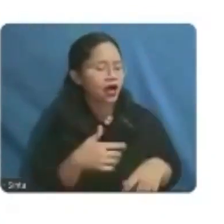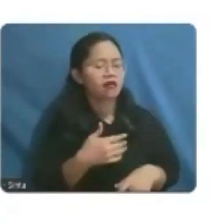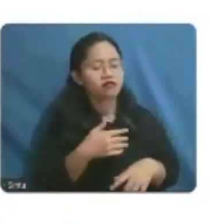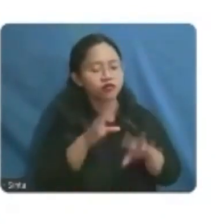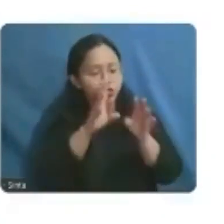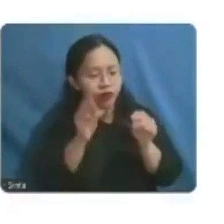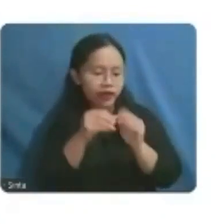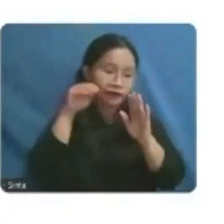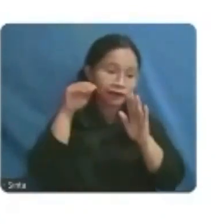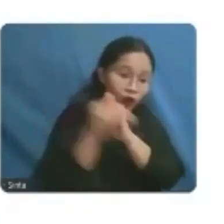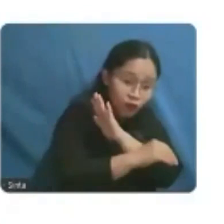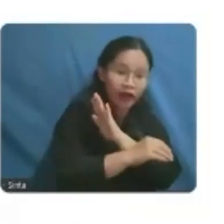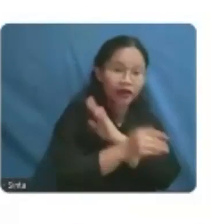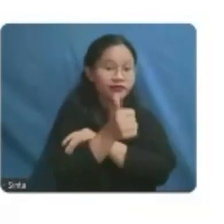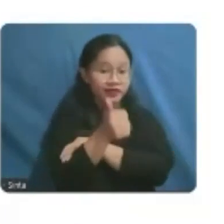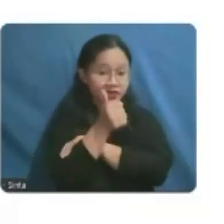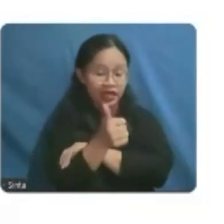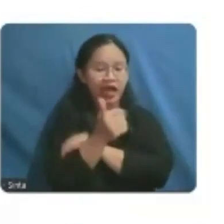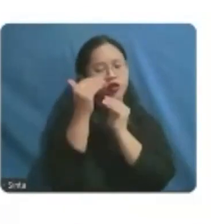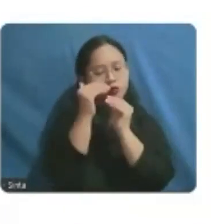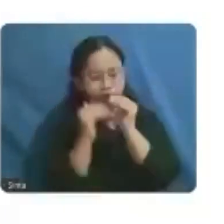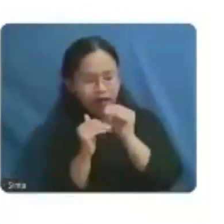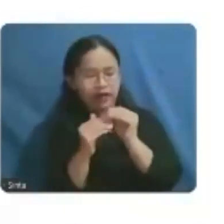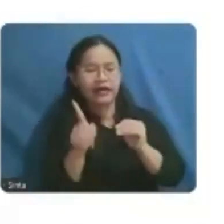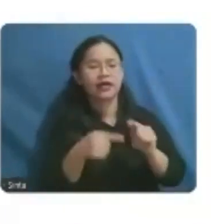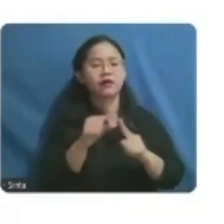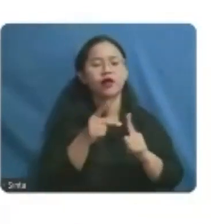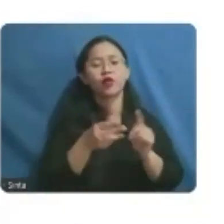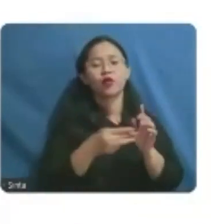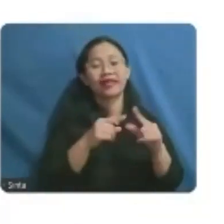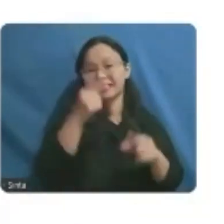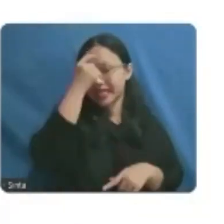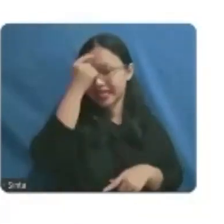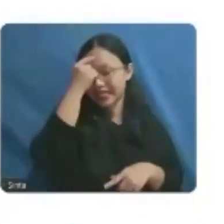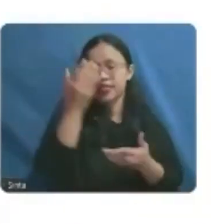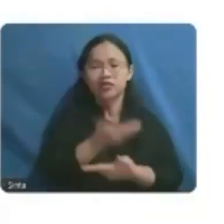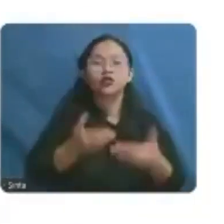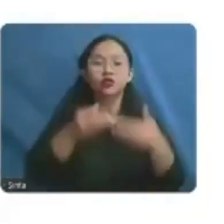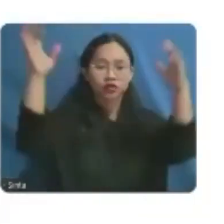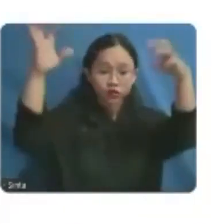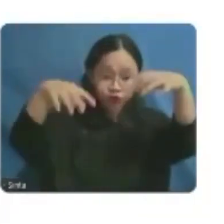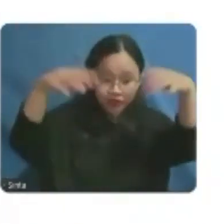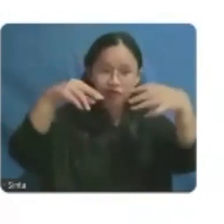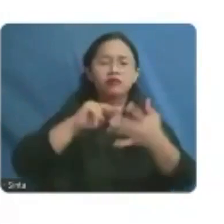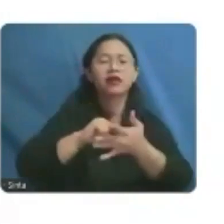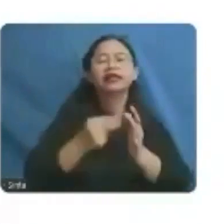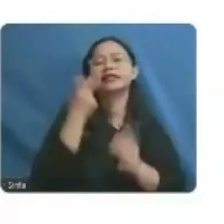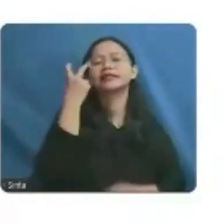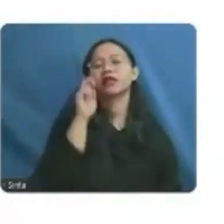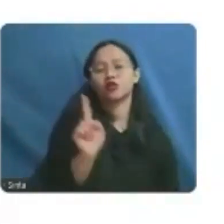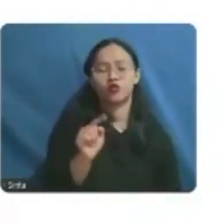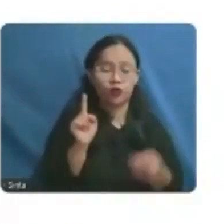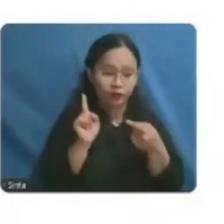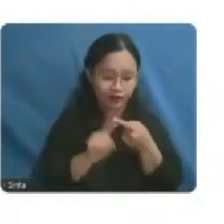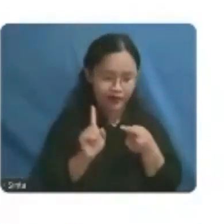the environment where the people are living and working, and mainly more where people are living. What is